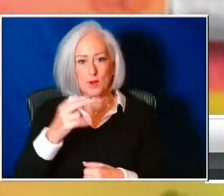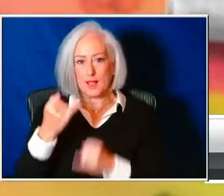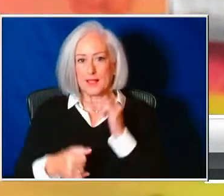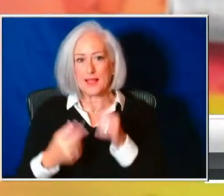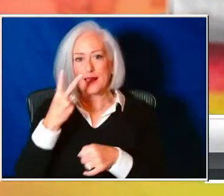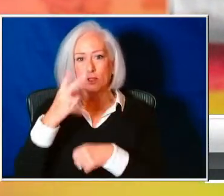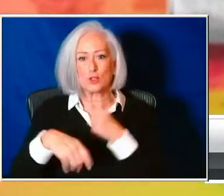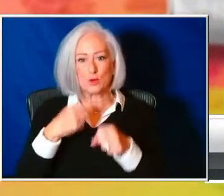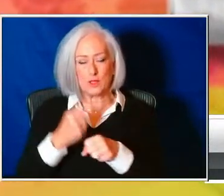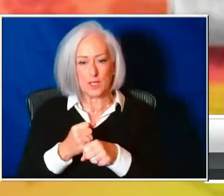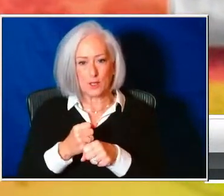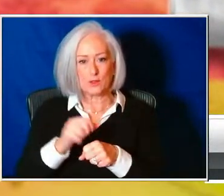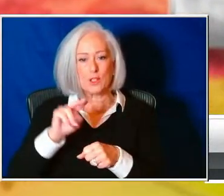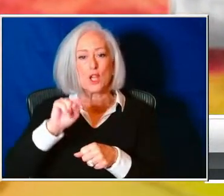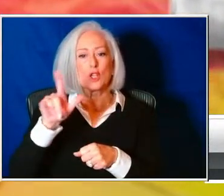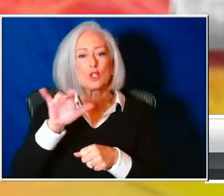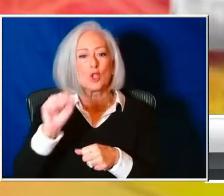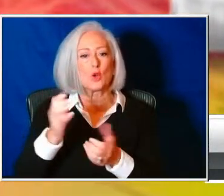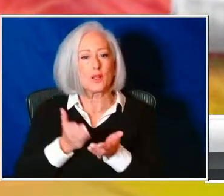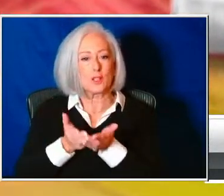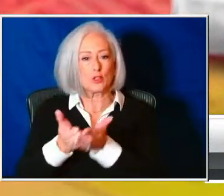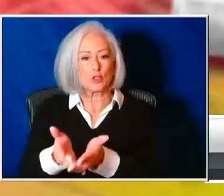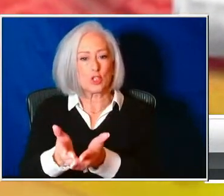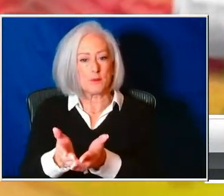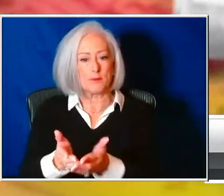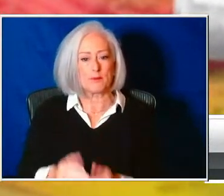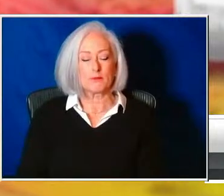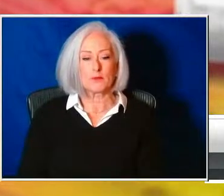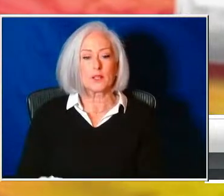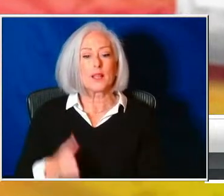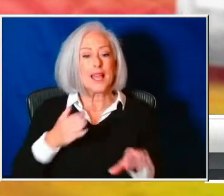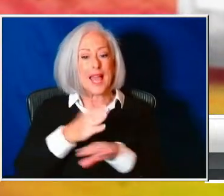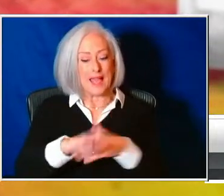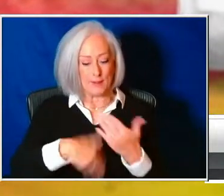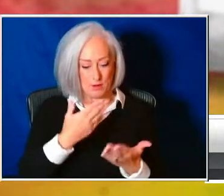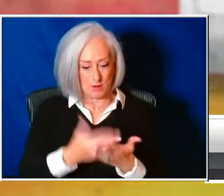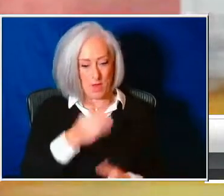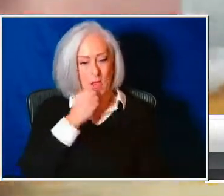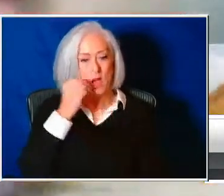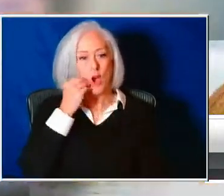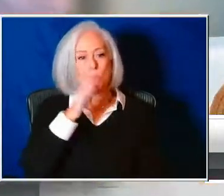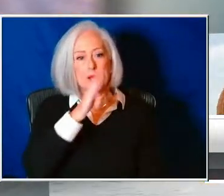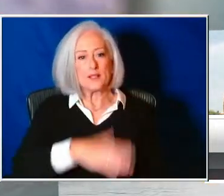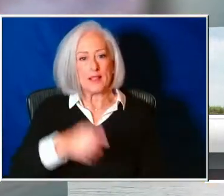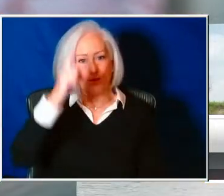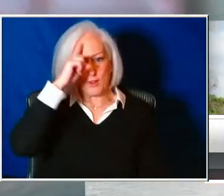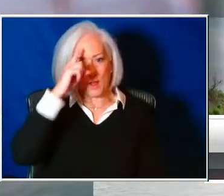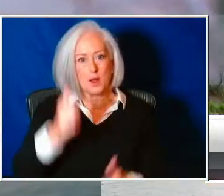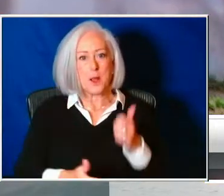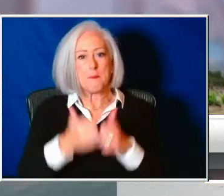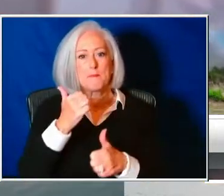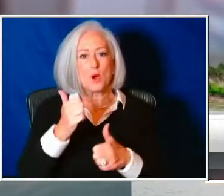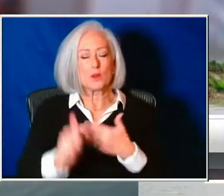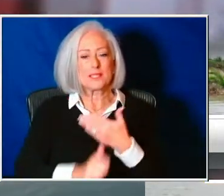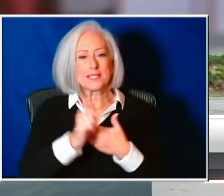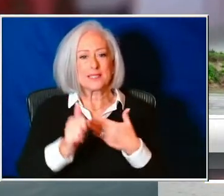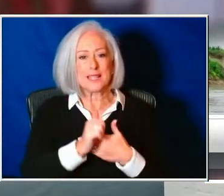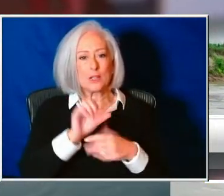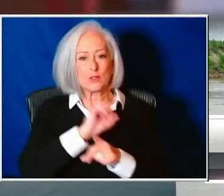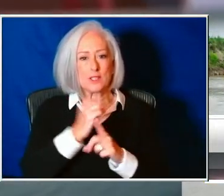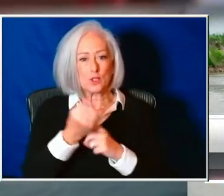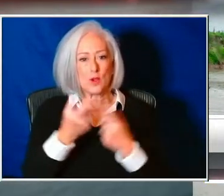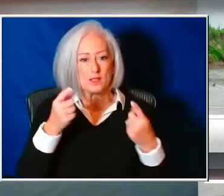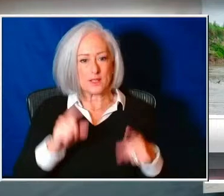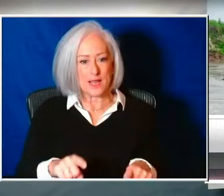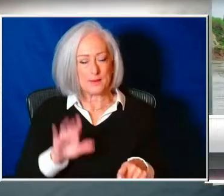decades after returning home, he never dreamt the most dangerous situation of all would be happening inside his own body. The Topeka man noticed